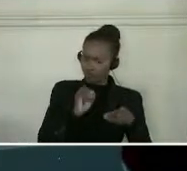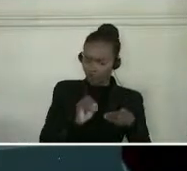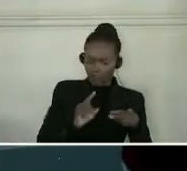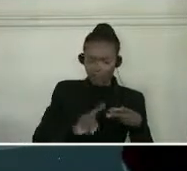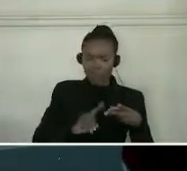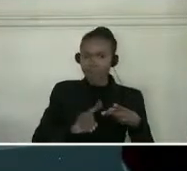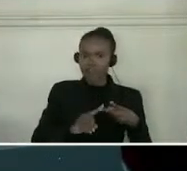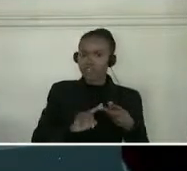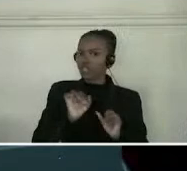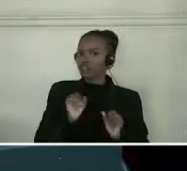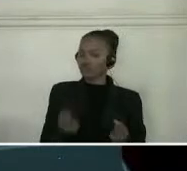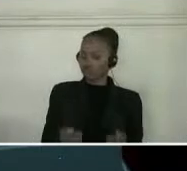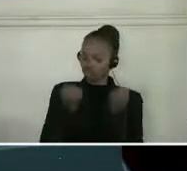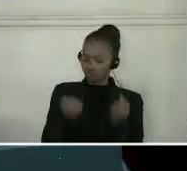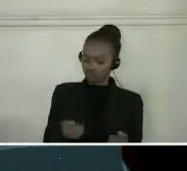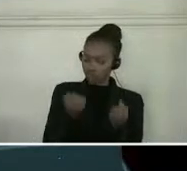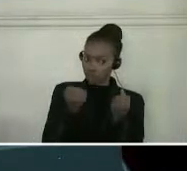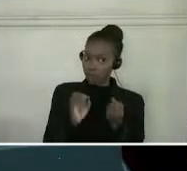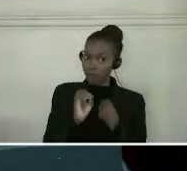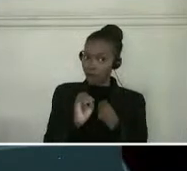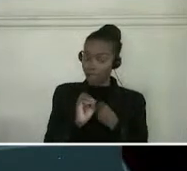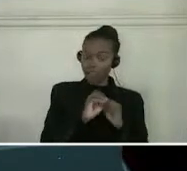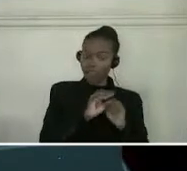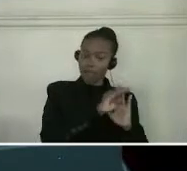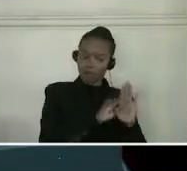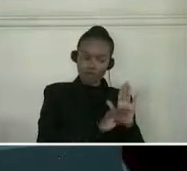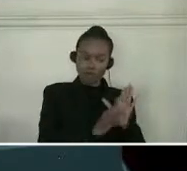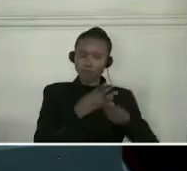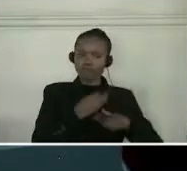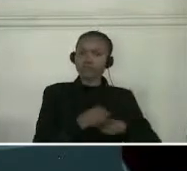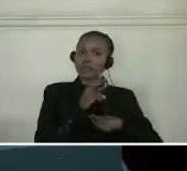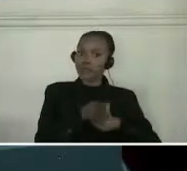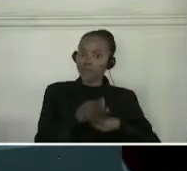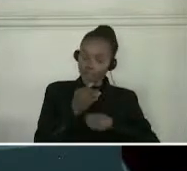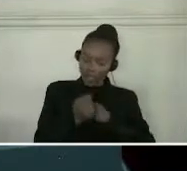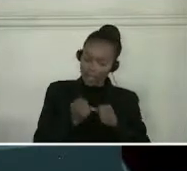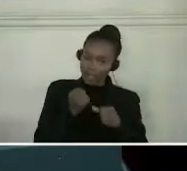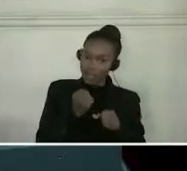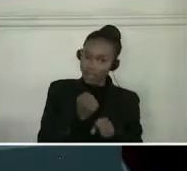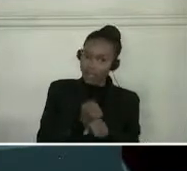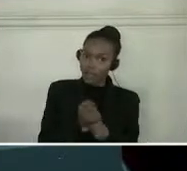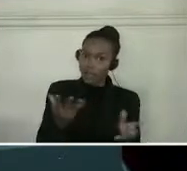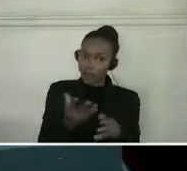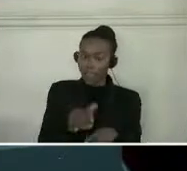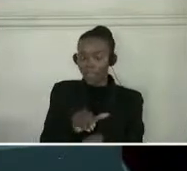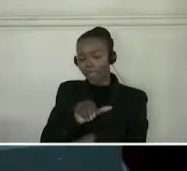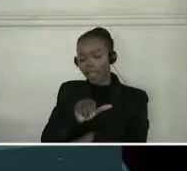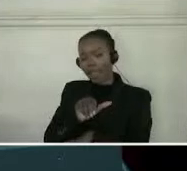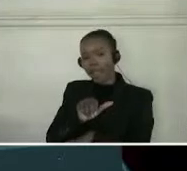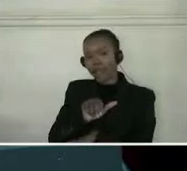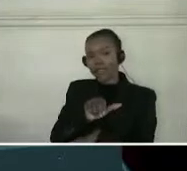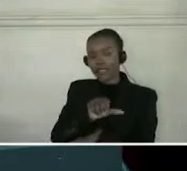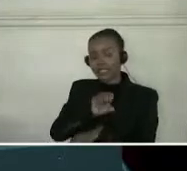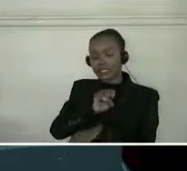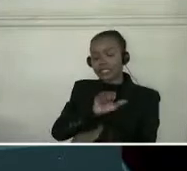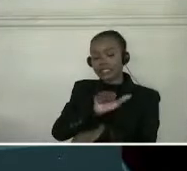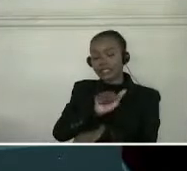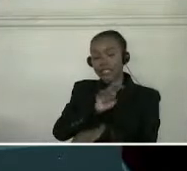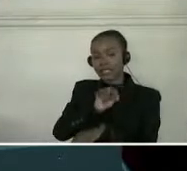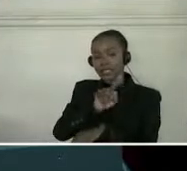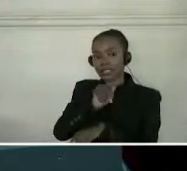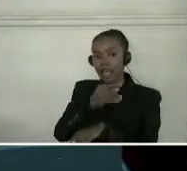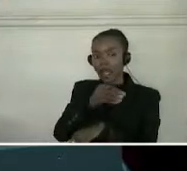key sport the program will be culminated in the annual sun taco sport day our response to the